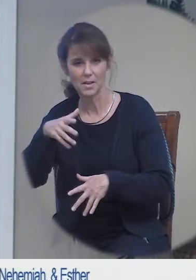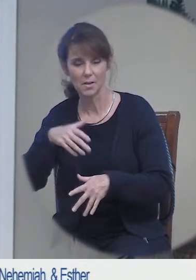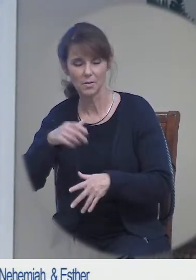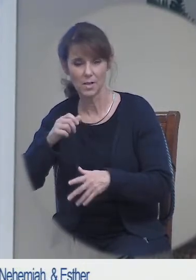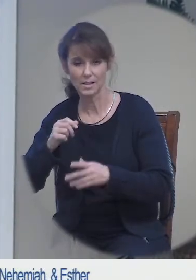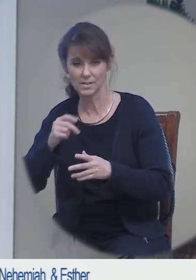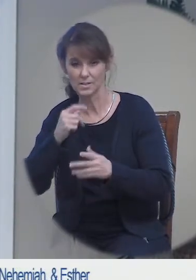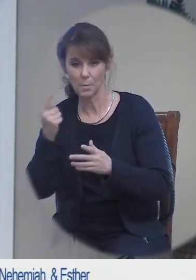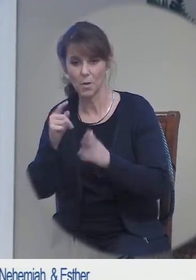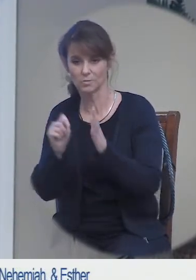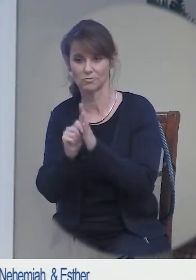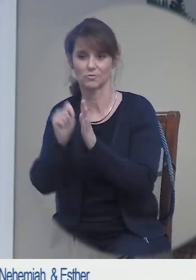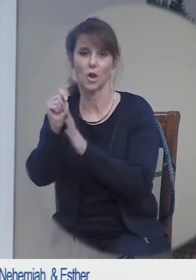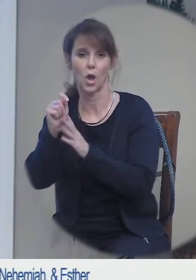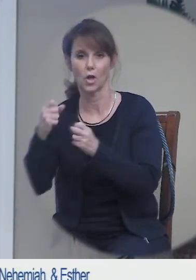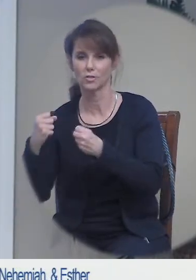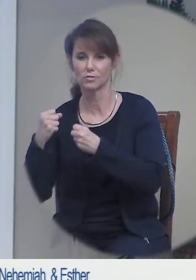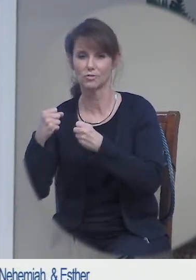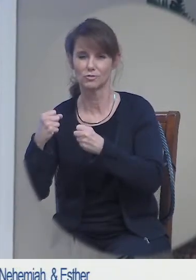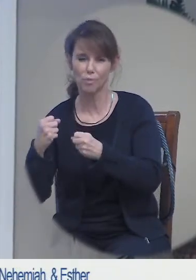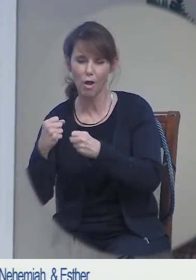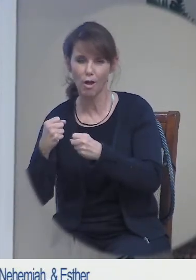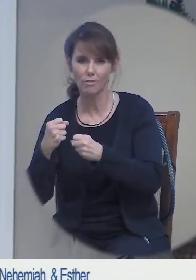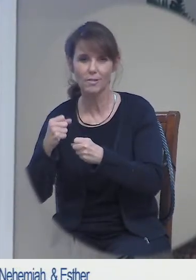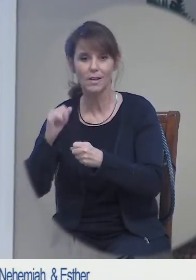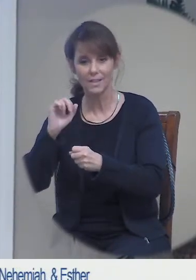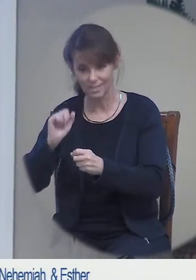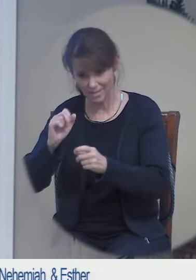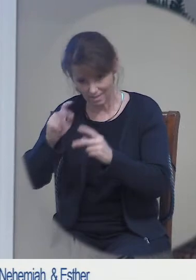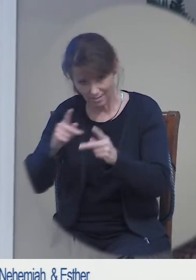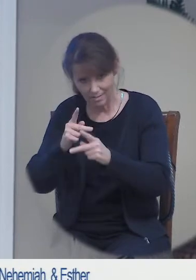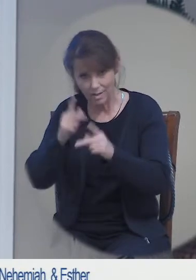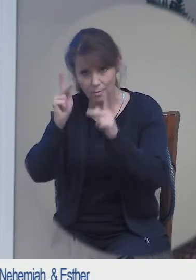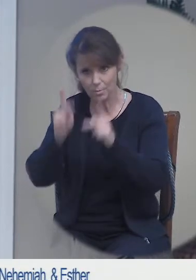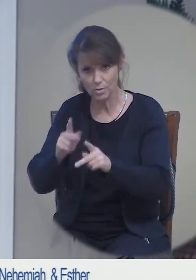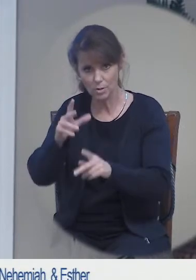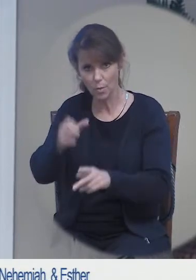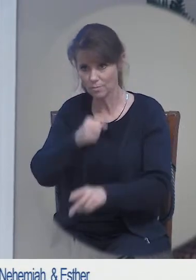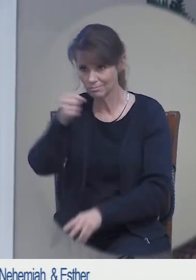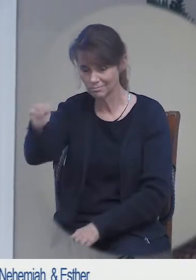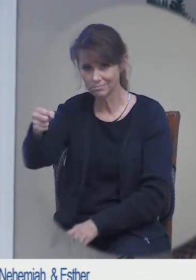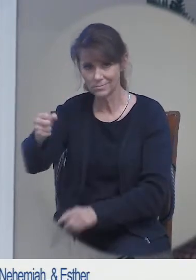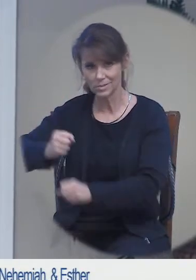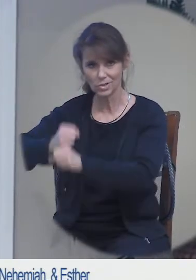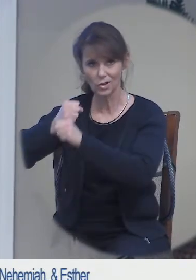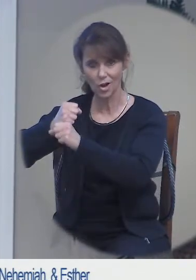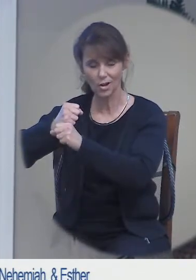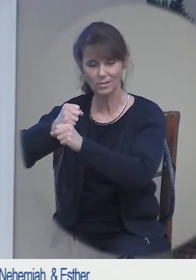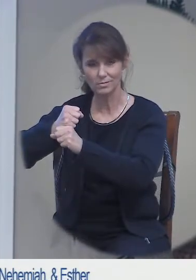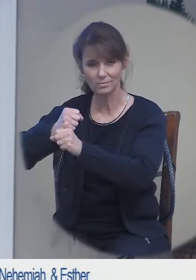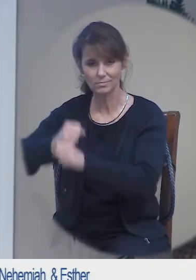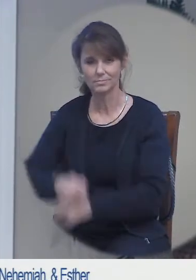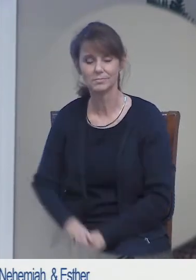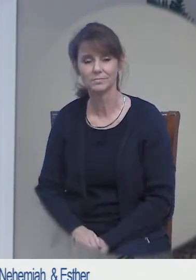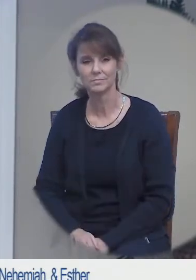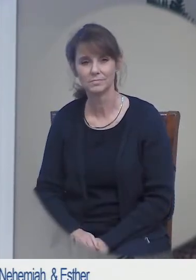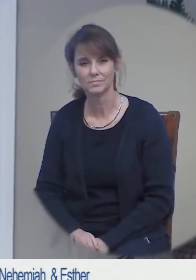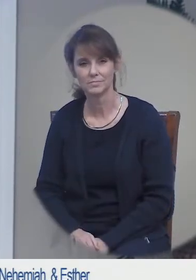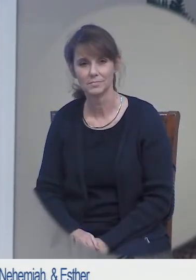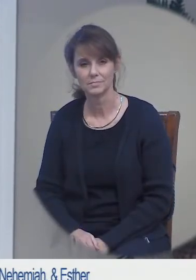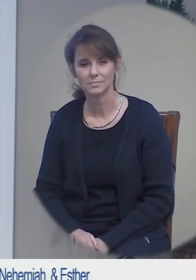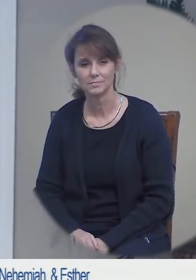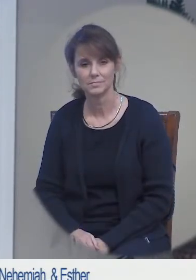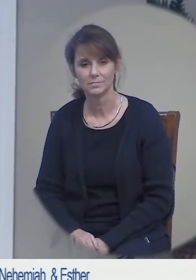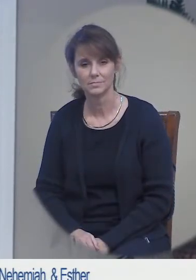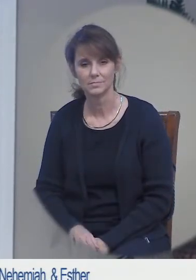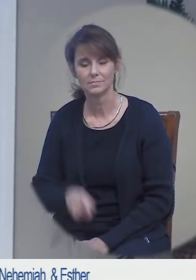You know, that's the kind of people I'm going to stick on the wall. But look at the two characteristics that he